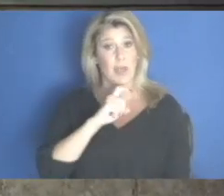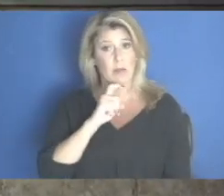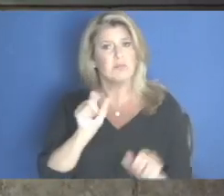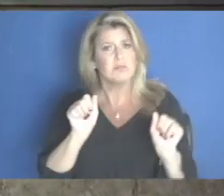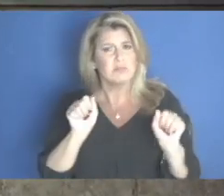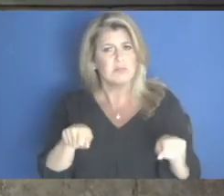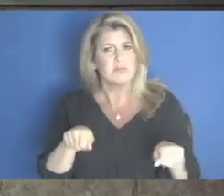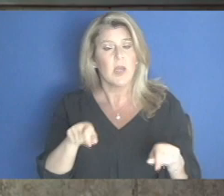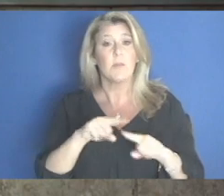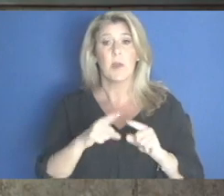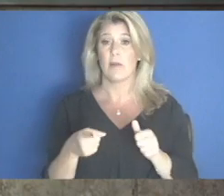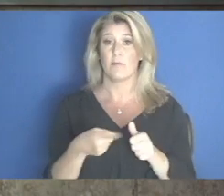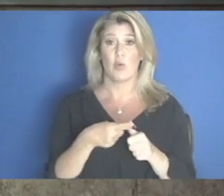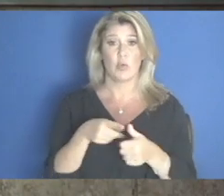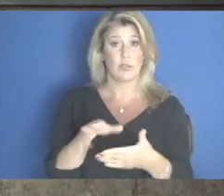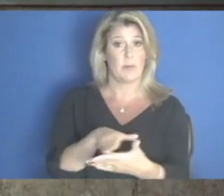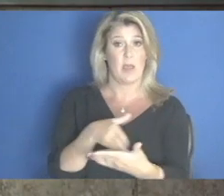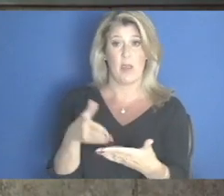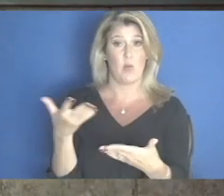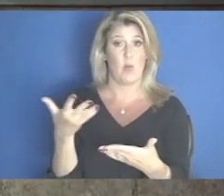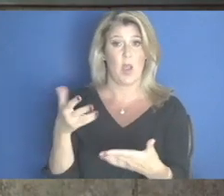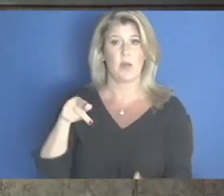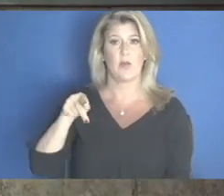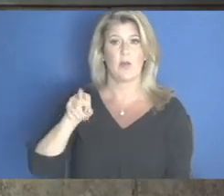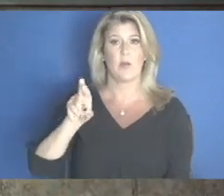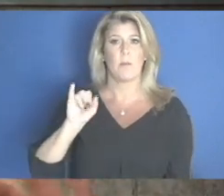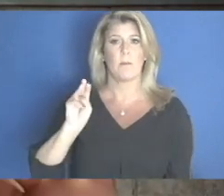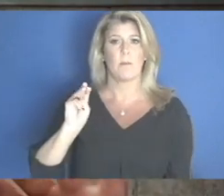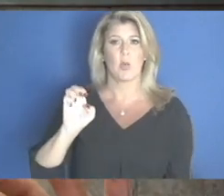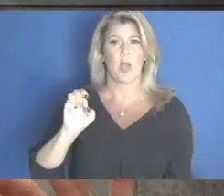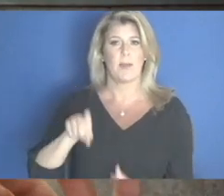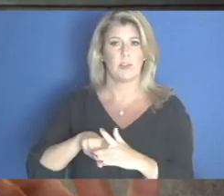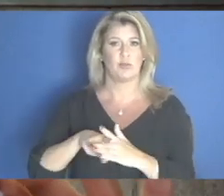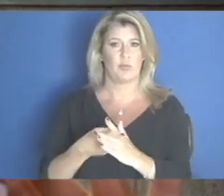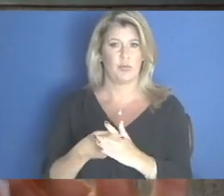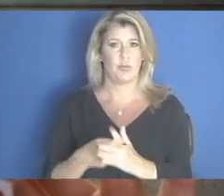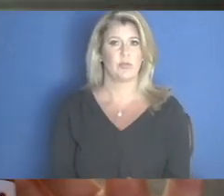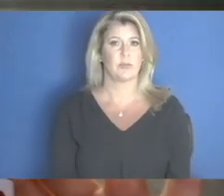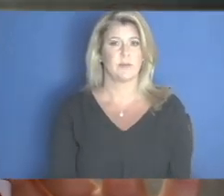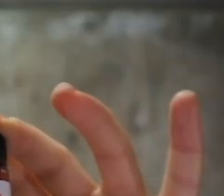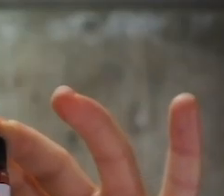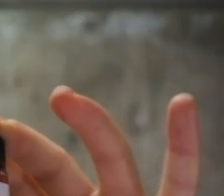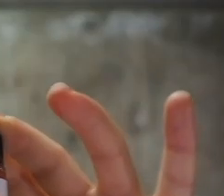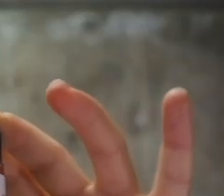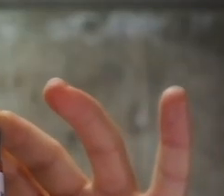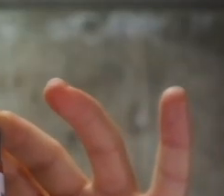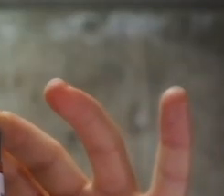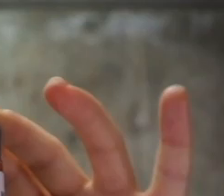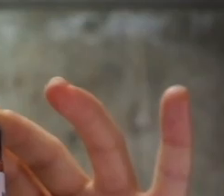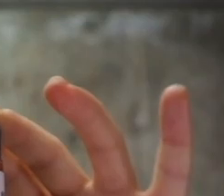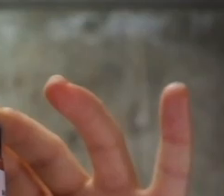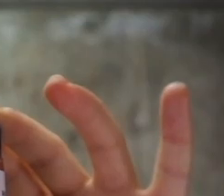you can, the first thing you want to apply is a prime start.